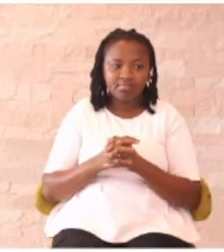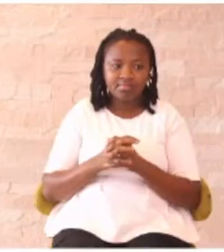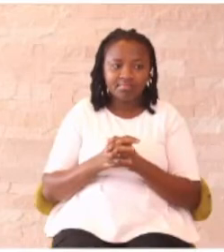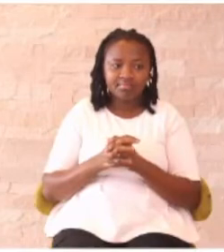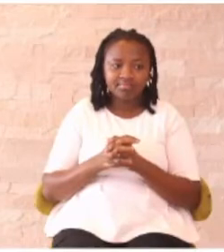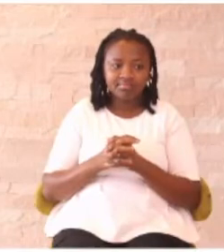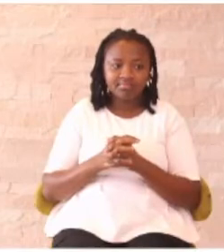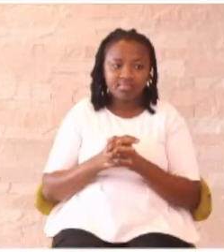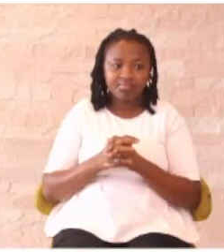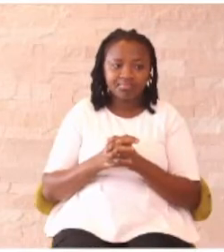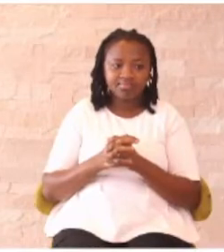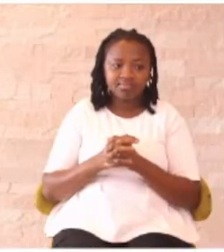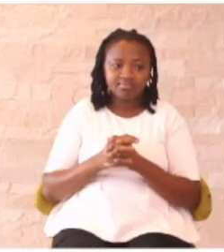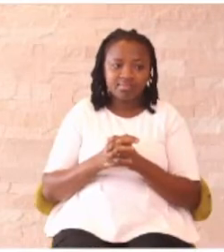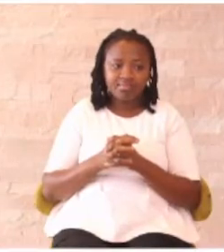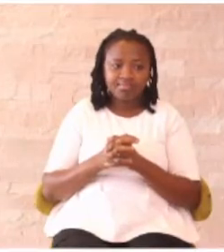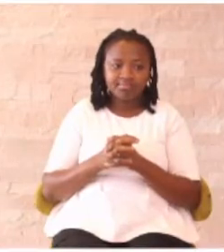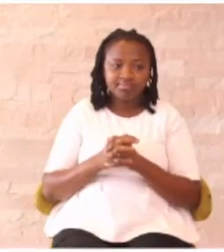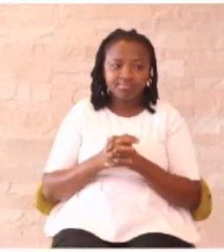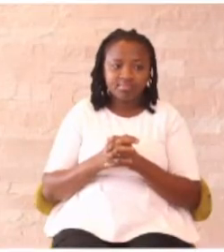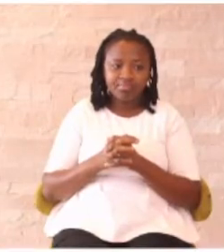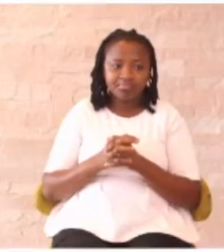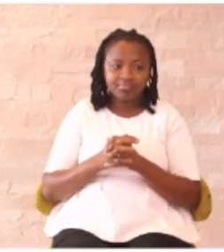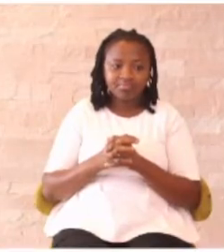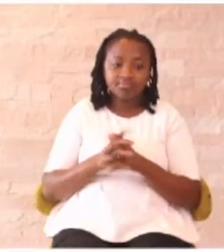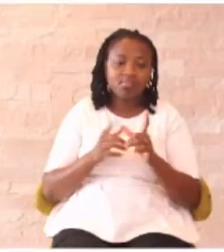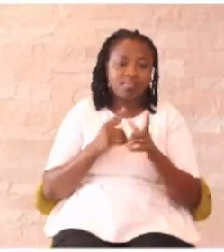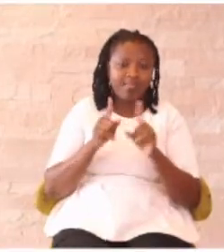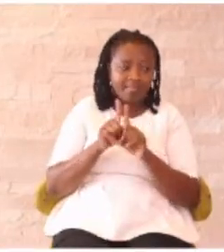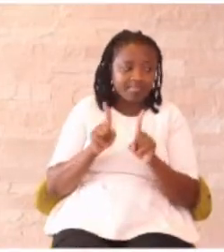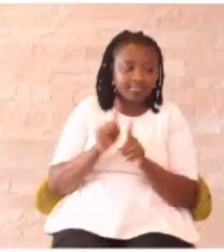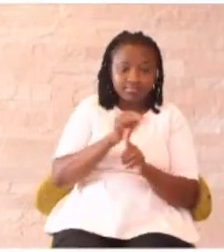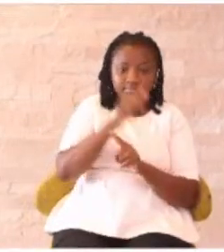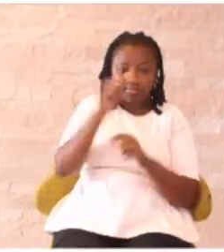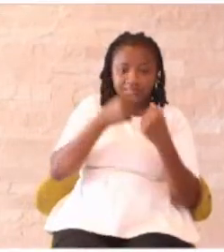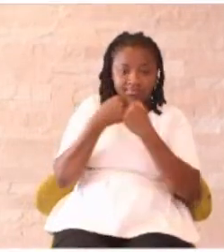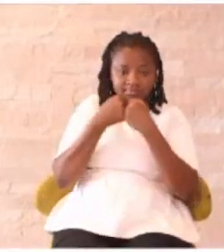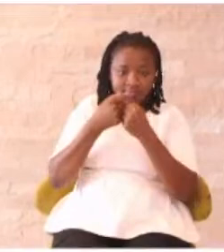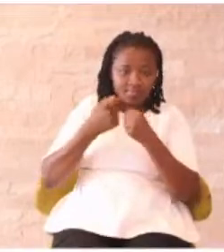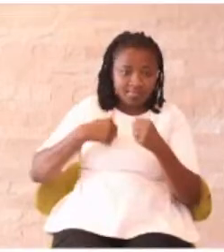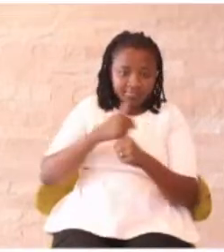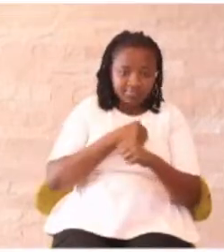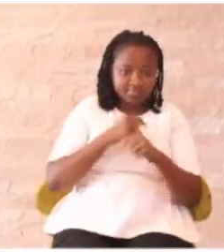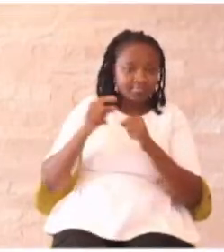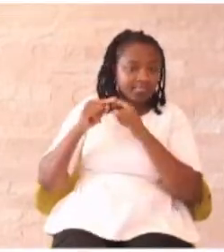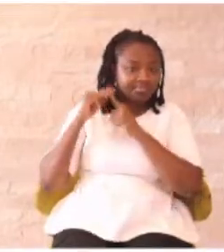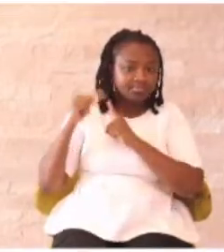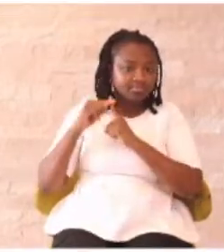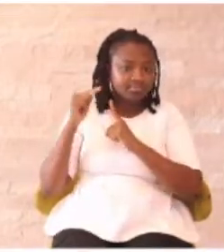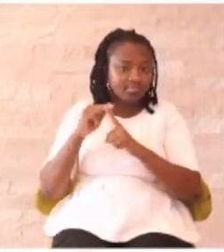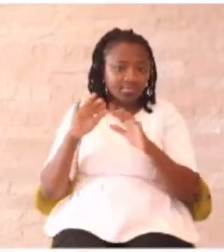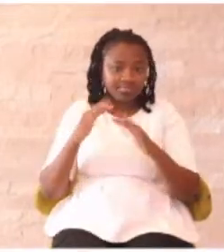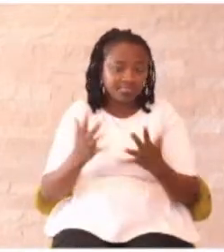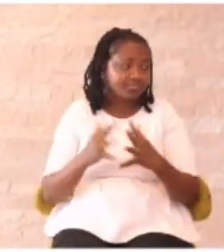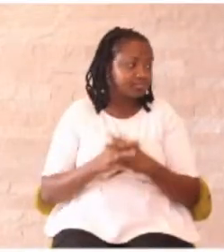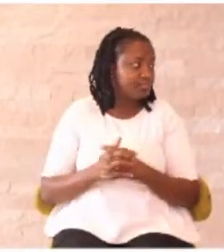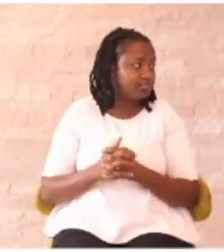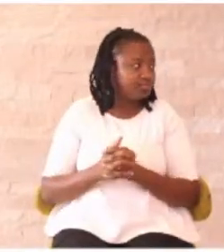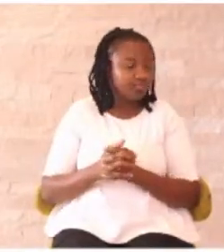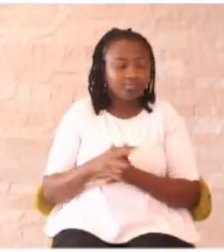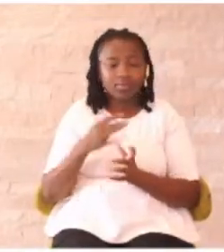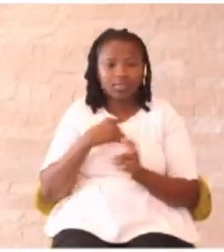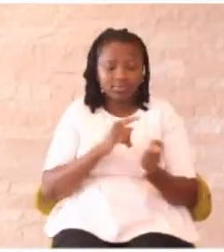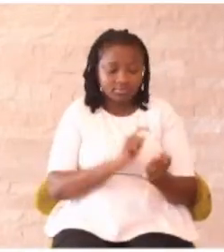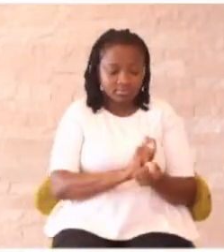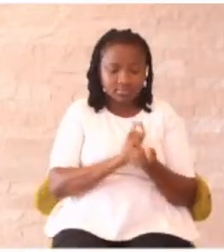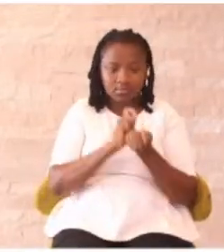maandamano. Then the other challenge that we experienced during this period, we had